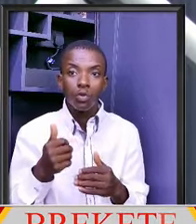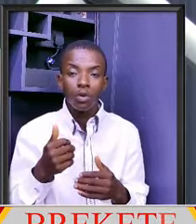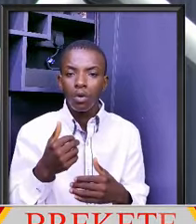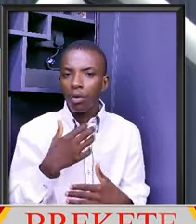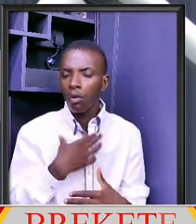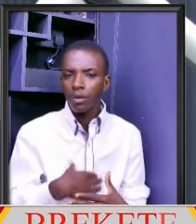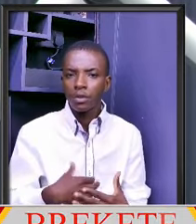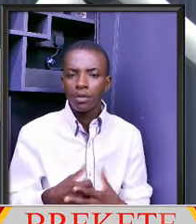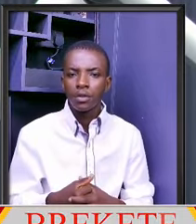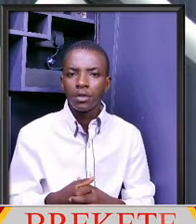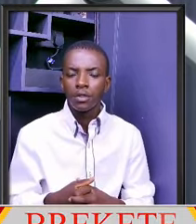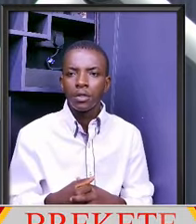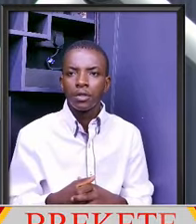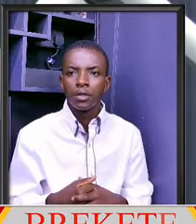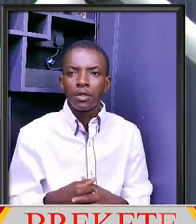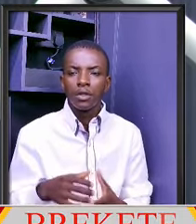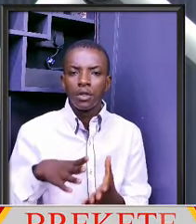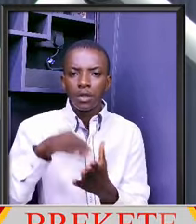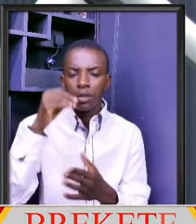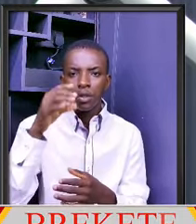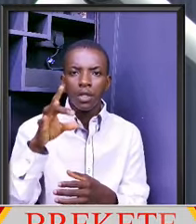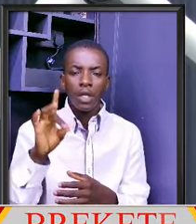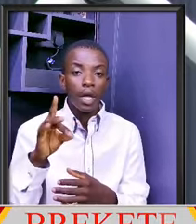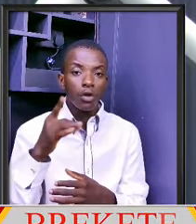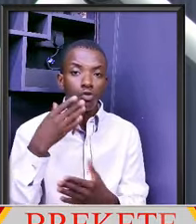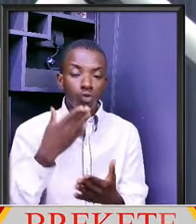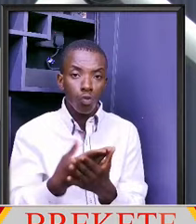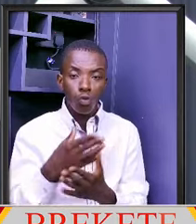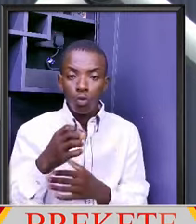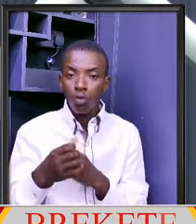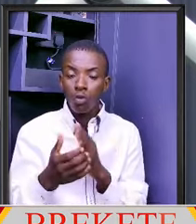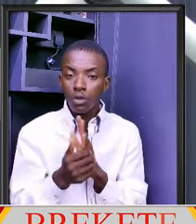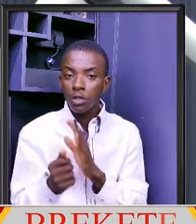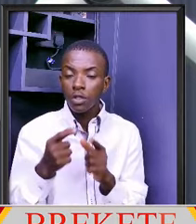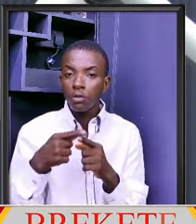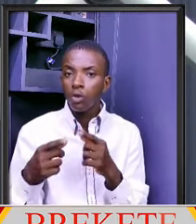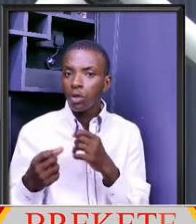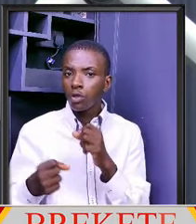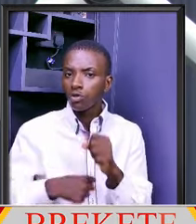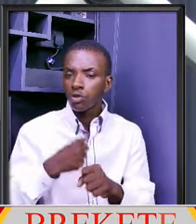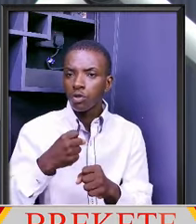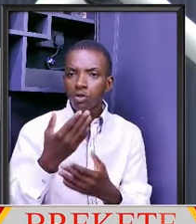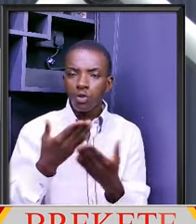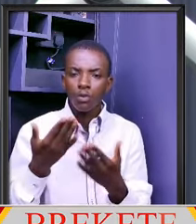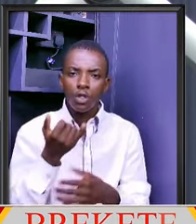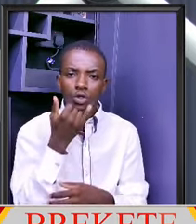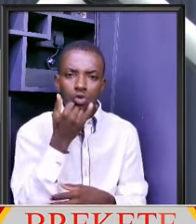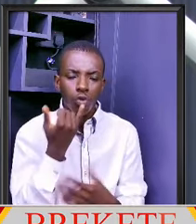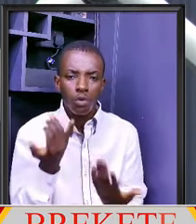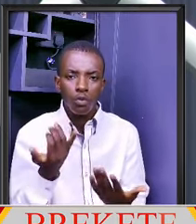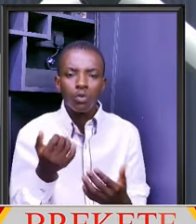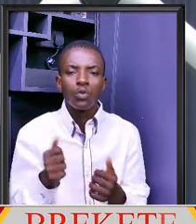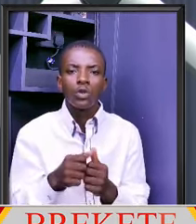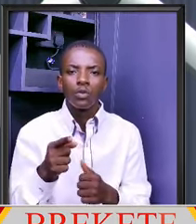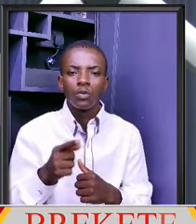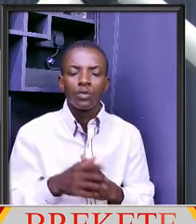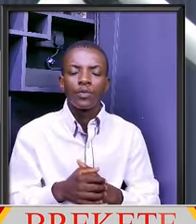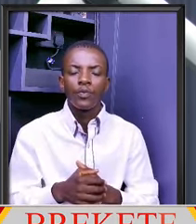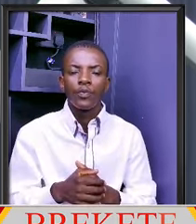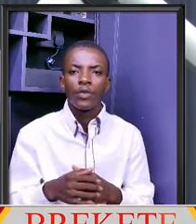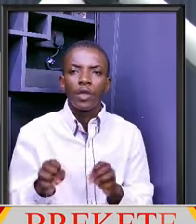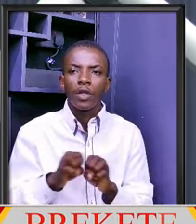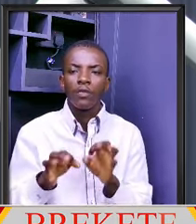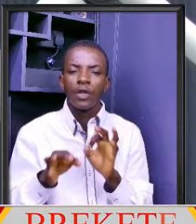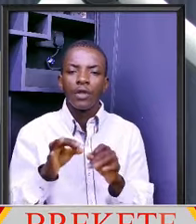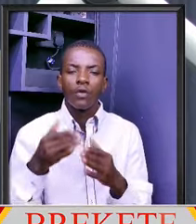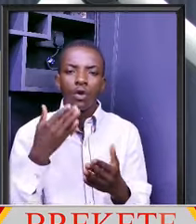hungry. You learn 8 good skills, yet you are struggling, and something is fundamentally wrong with you.